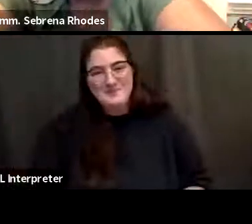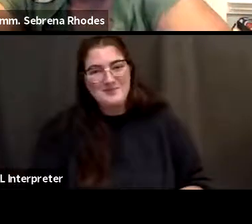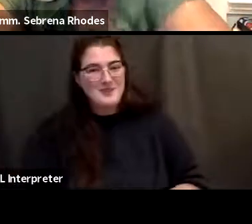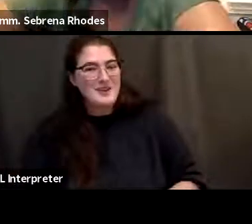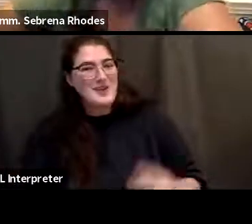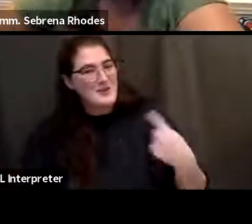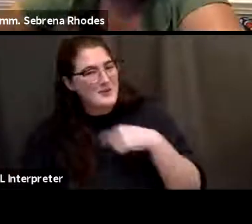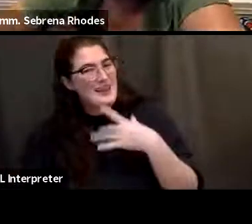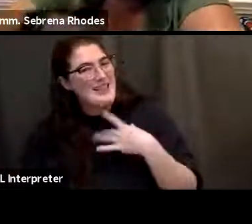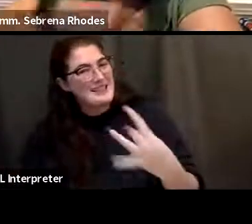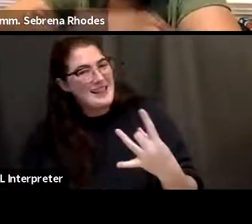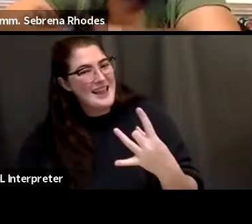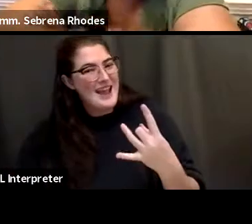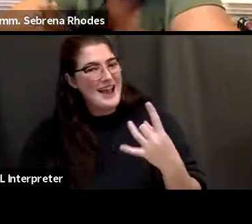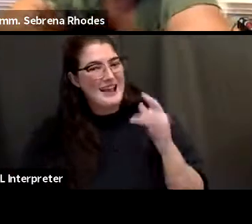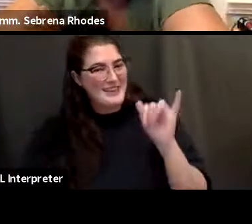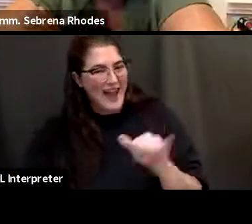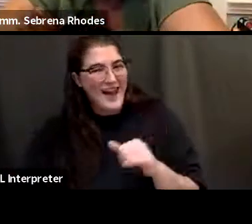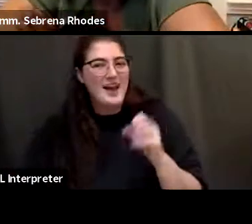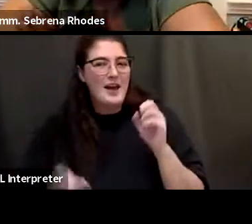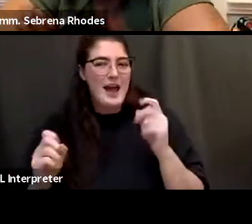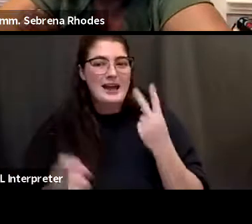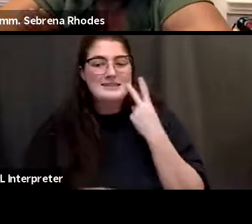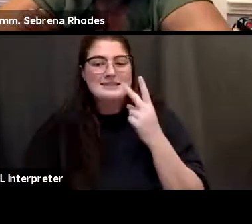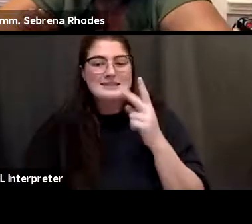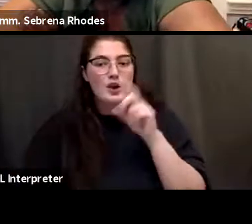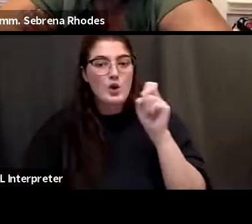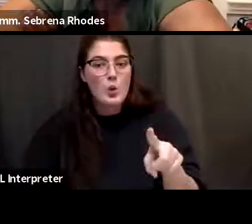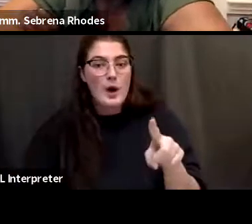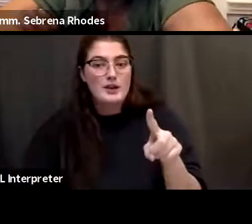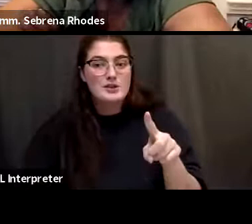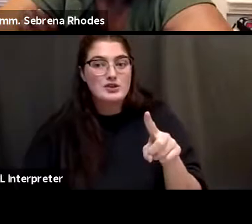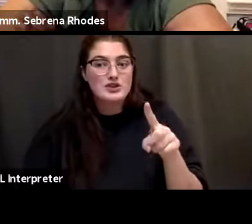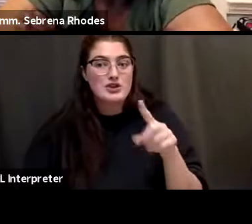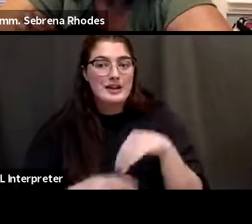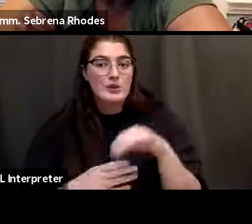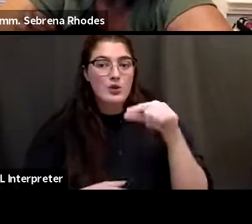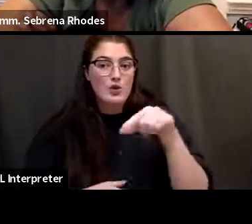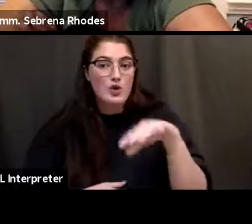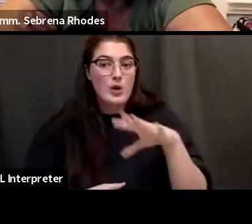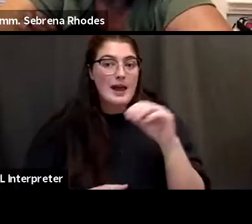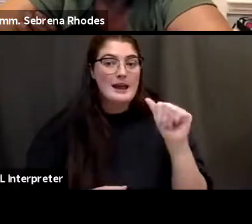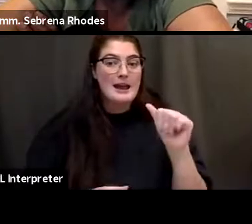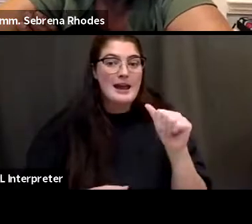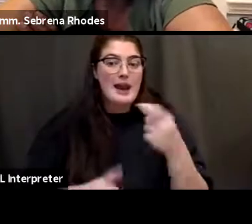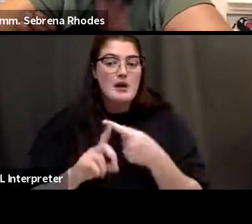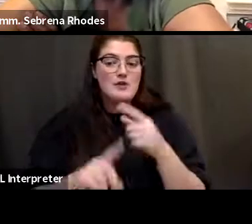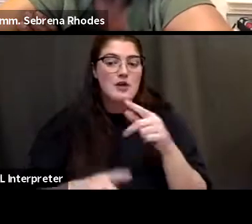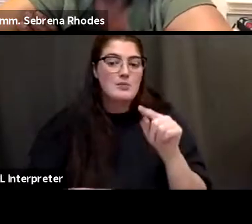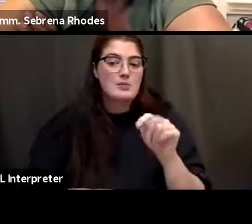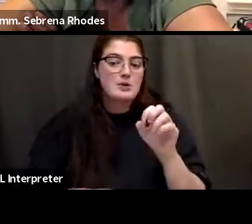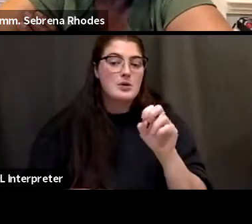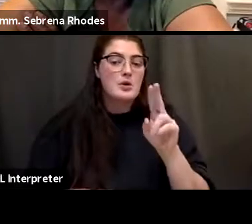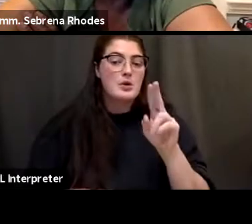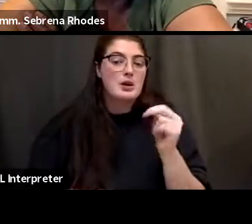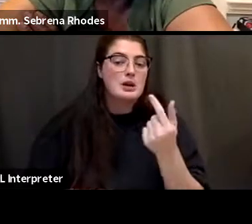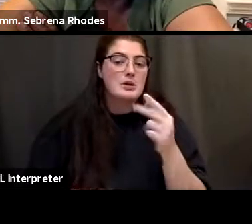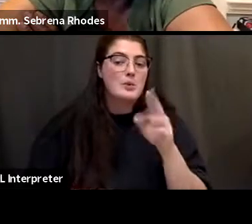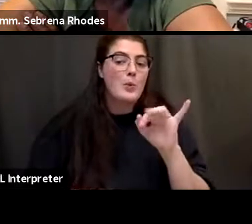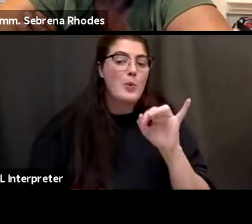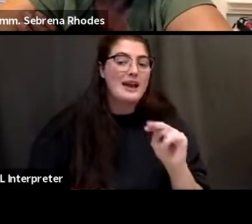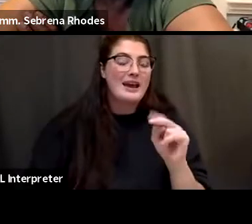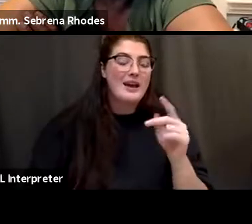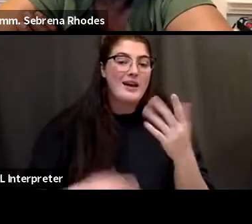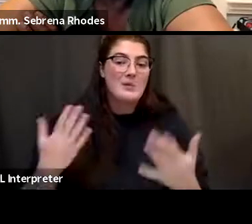Well, we like the tenacity. I do see a question in the Q&A from Tung Nguyen, and it might be that you follow